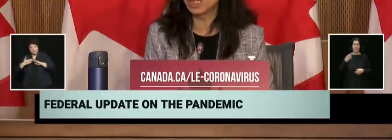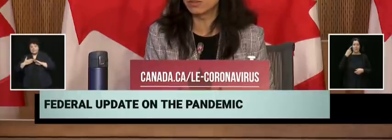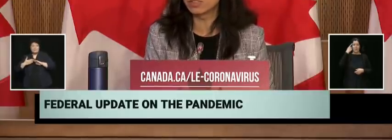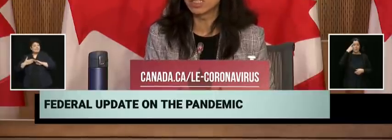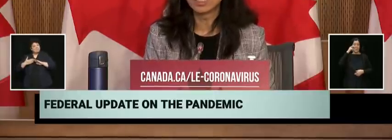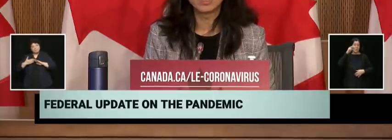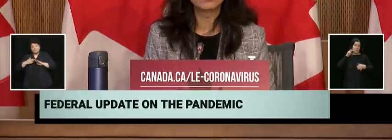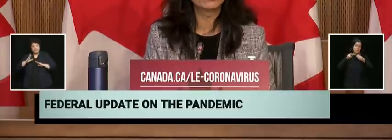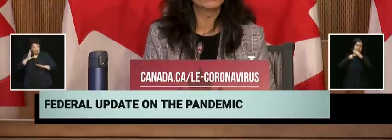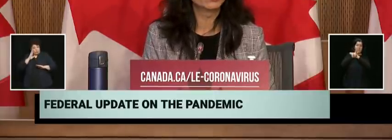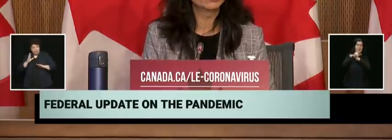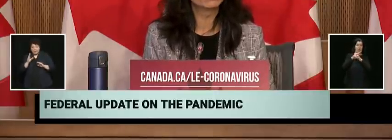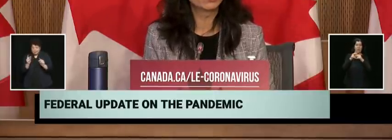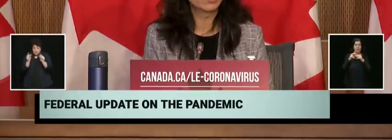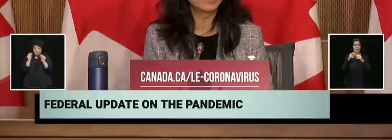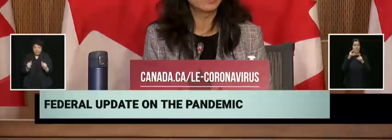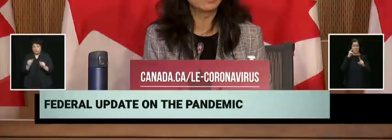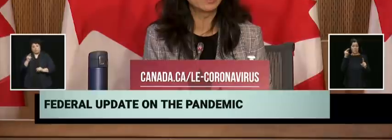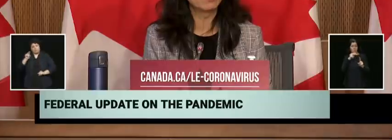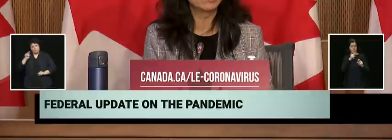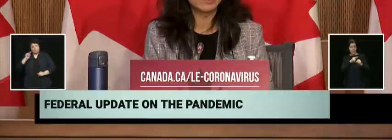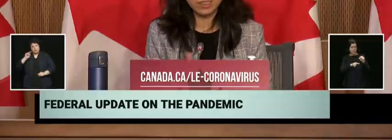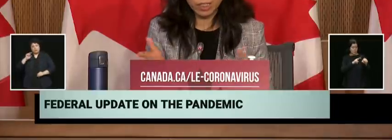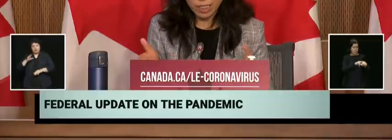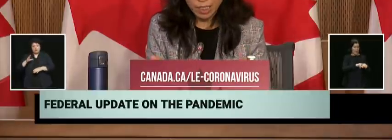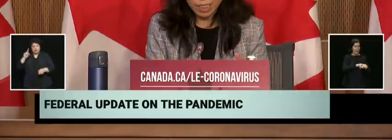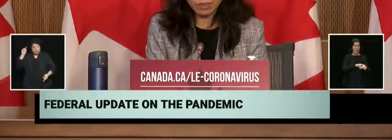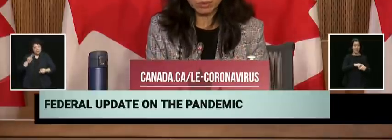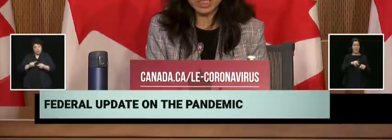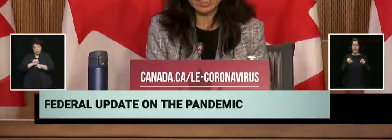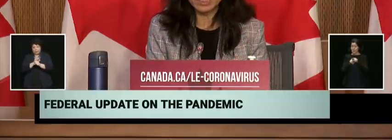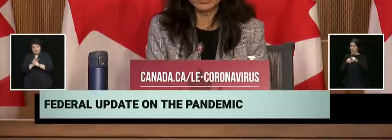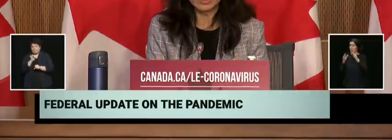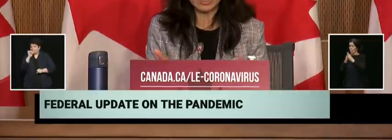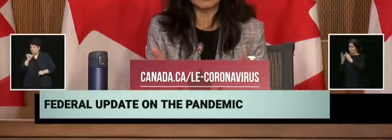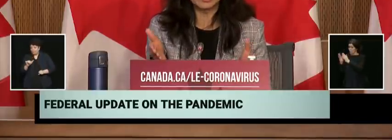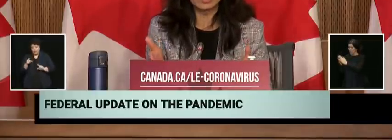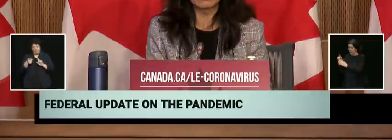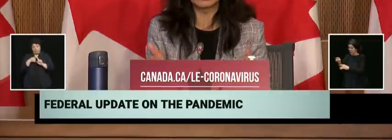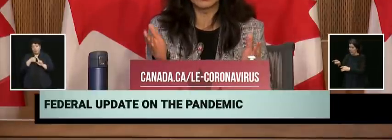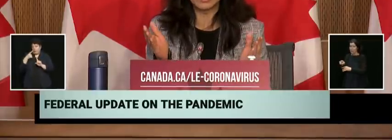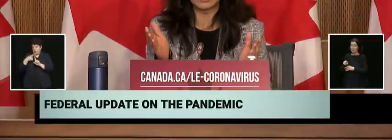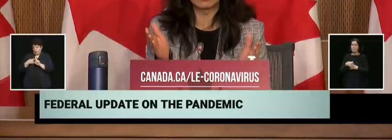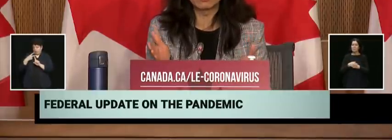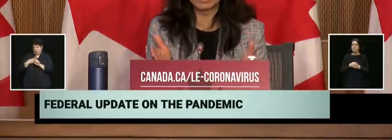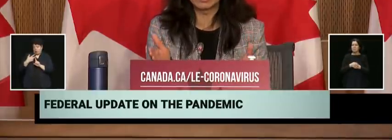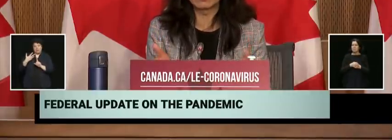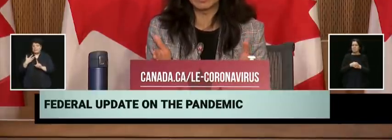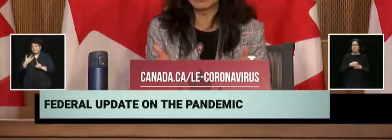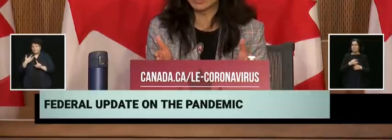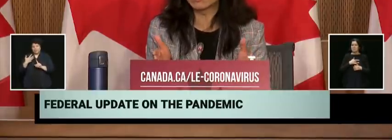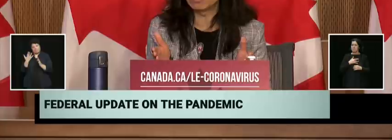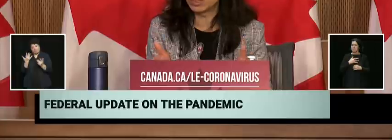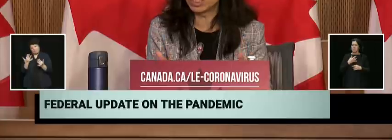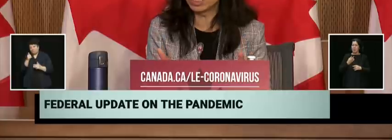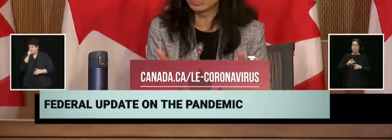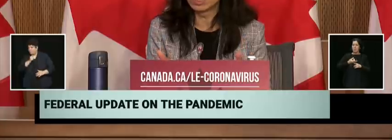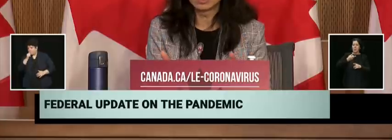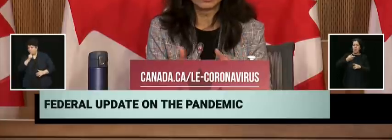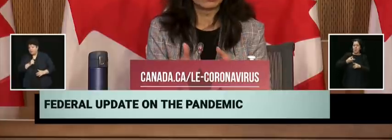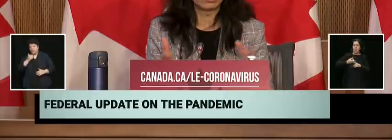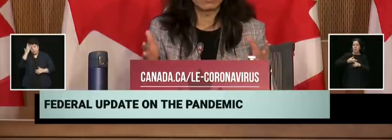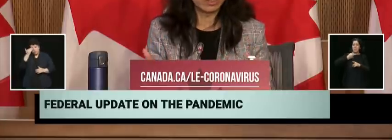initial months. And so, which is why I think our message at the end of our presentation is absolutely get on with the public health